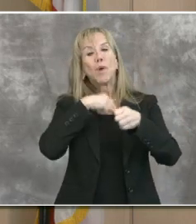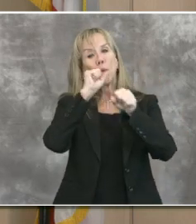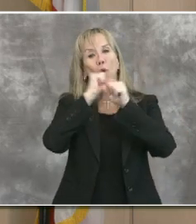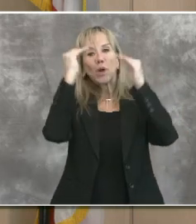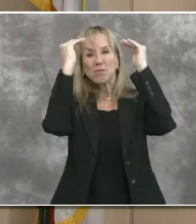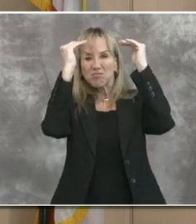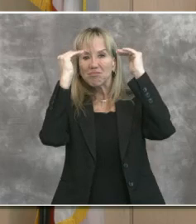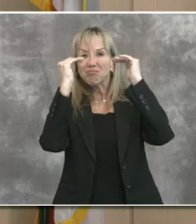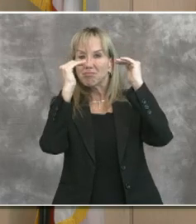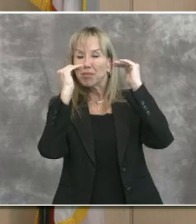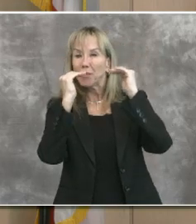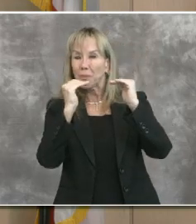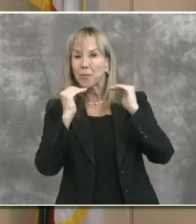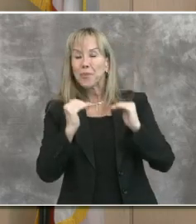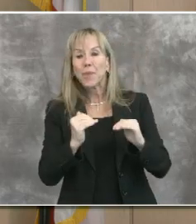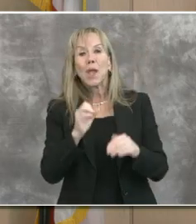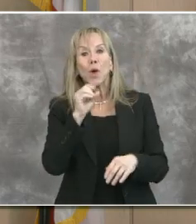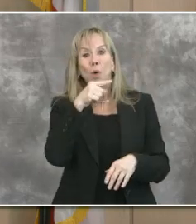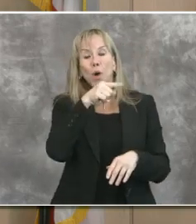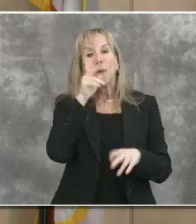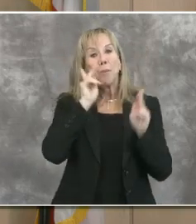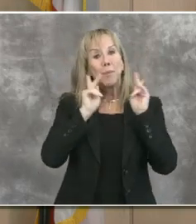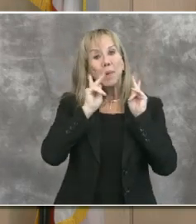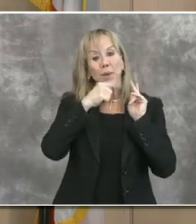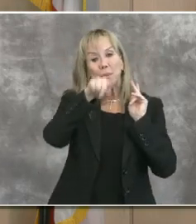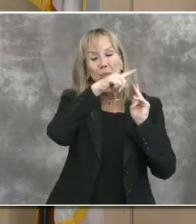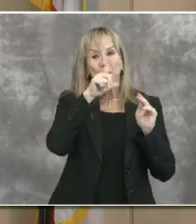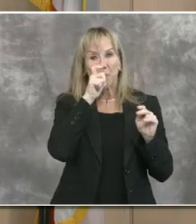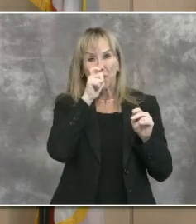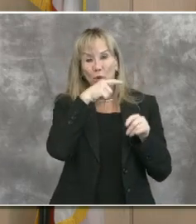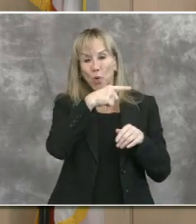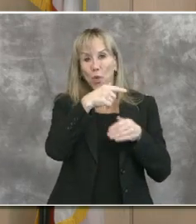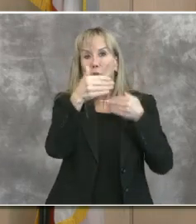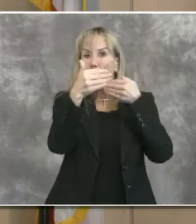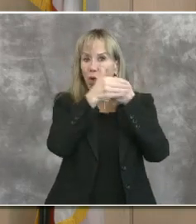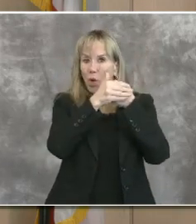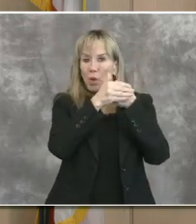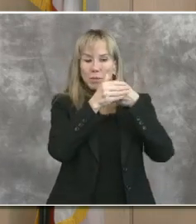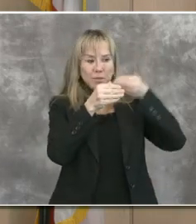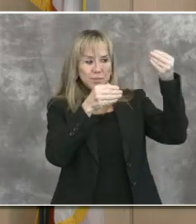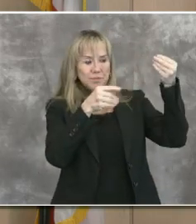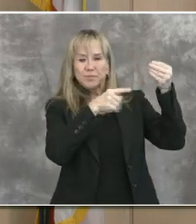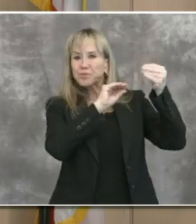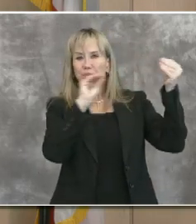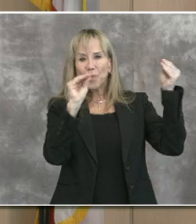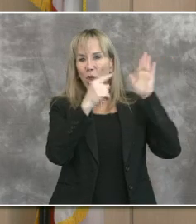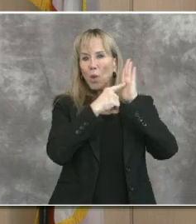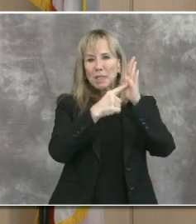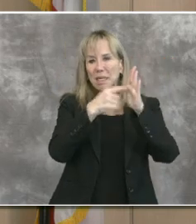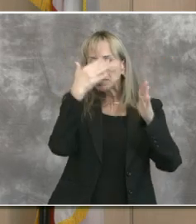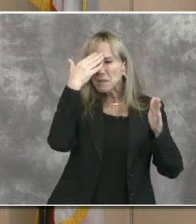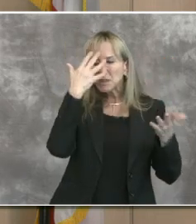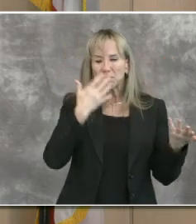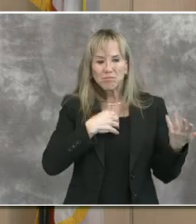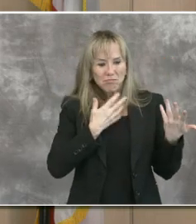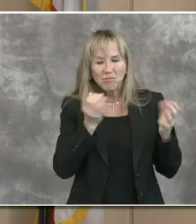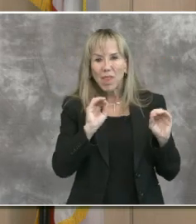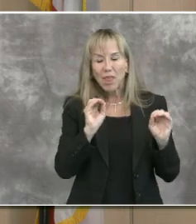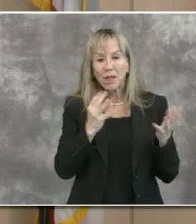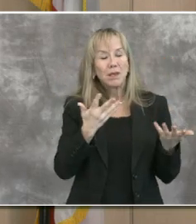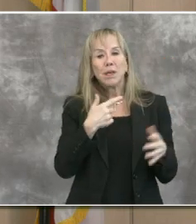that list. Individuals who are close contacts who have no symptoms are not a high priority, because if you test